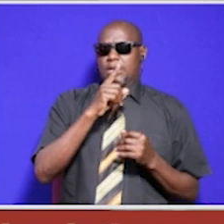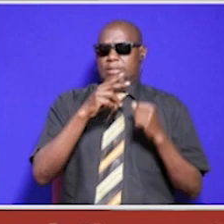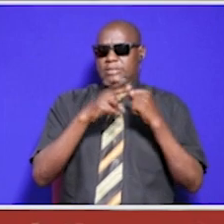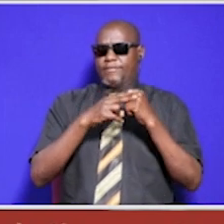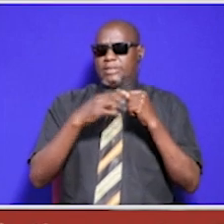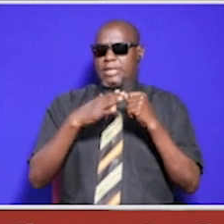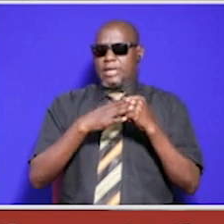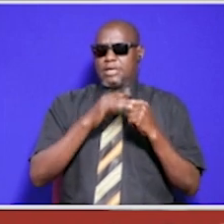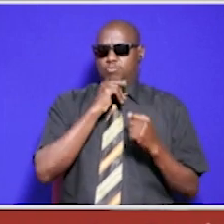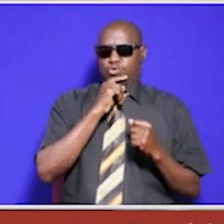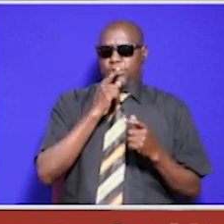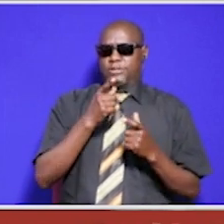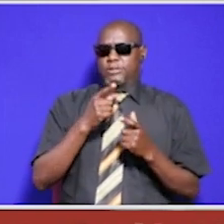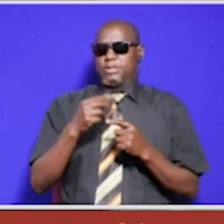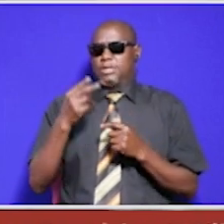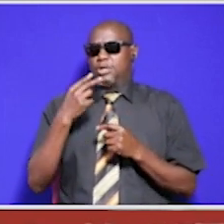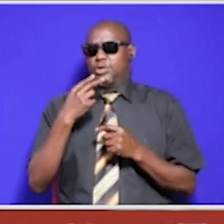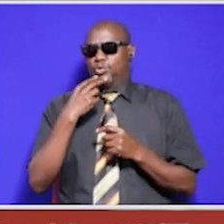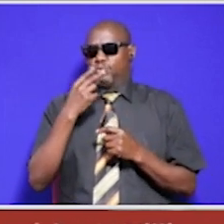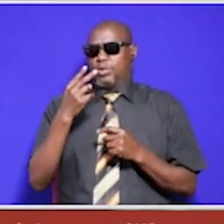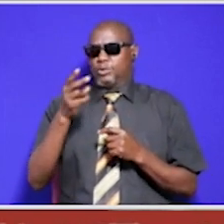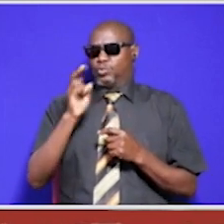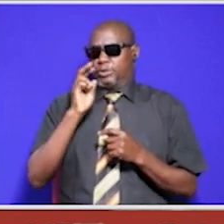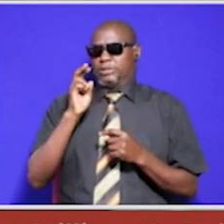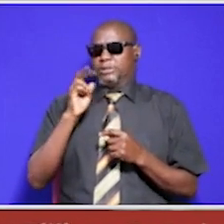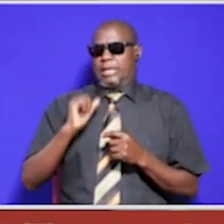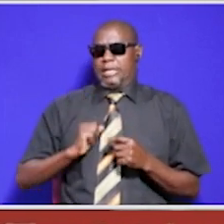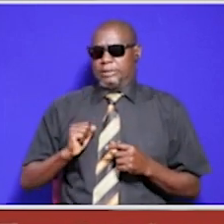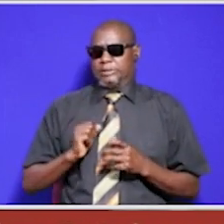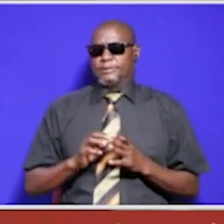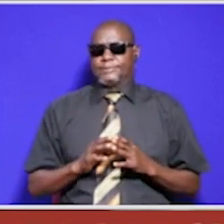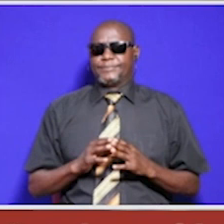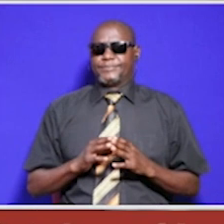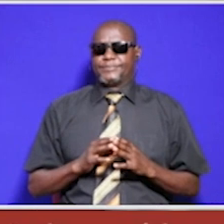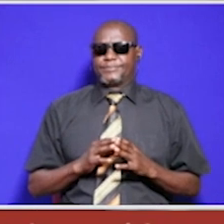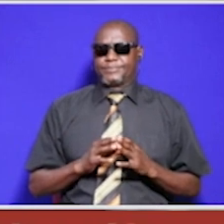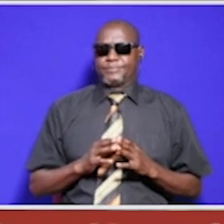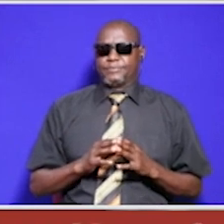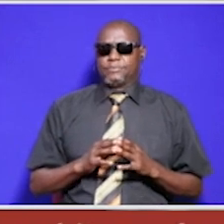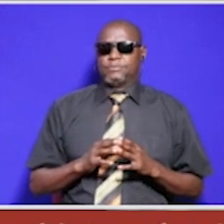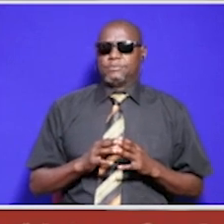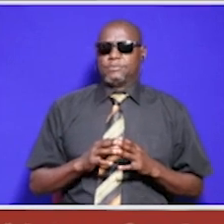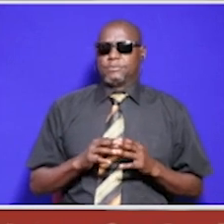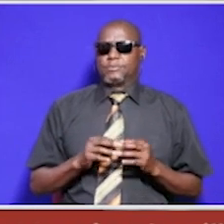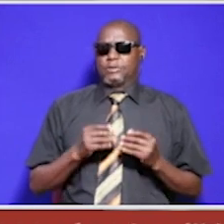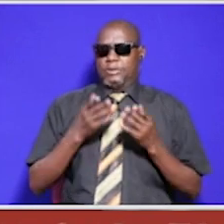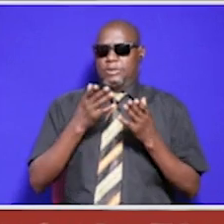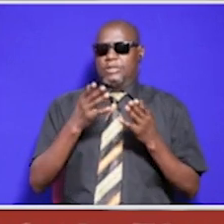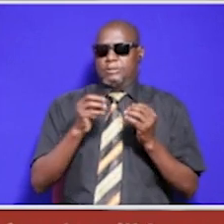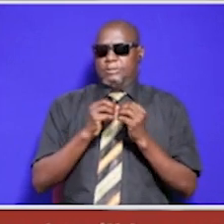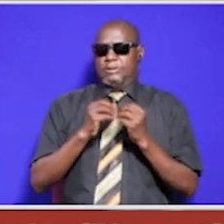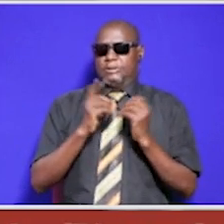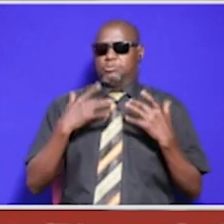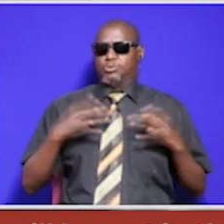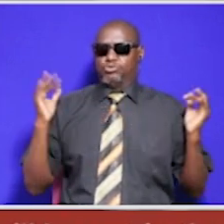179 are boys and 220 are girls. The event was well attended.